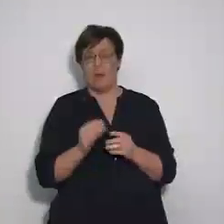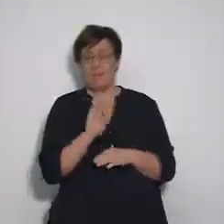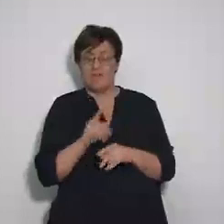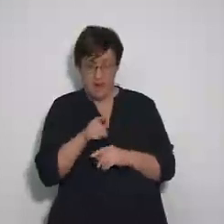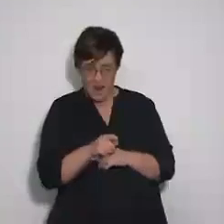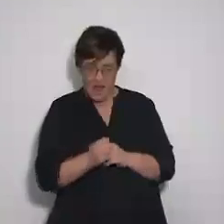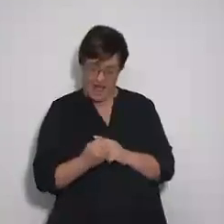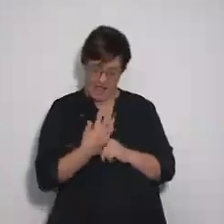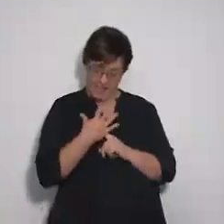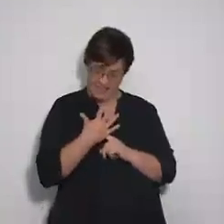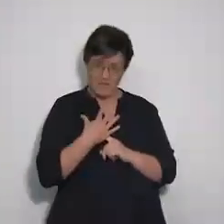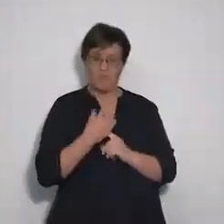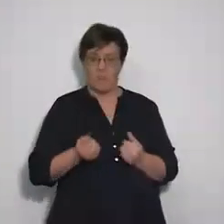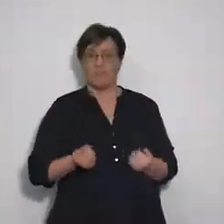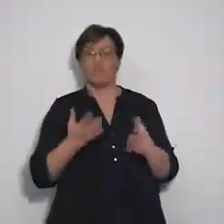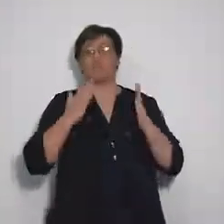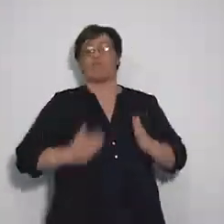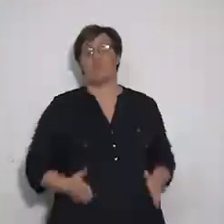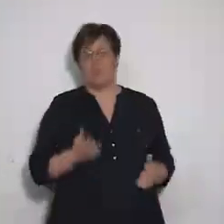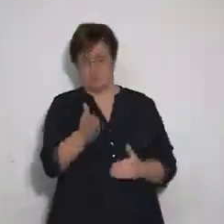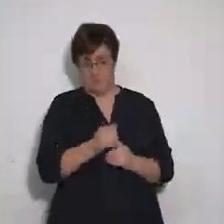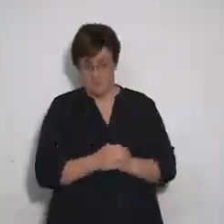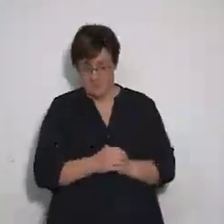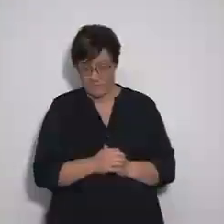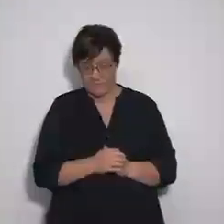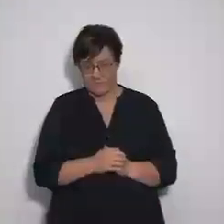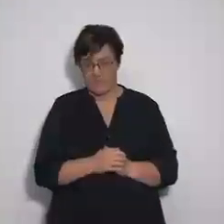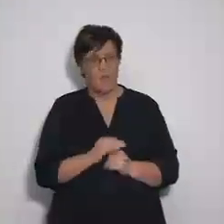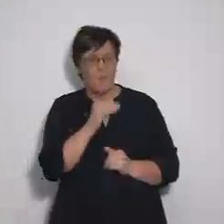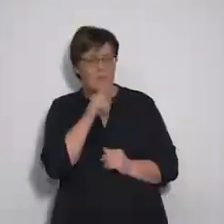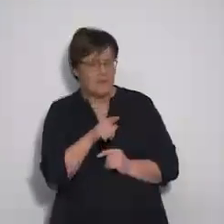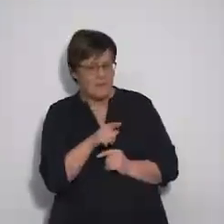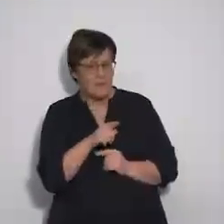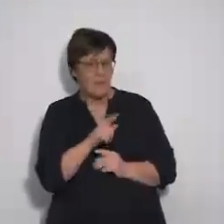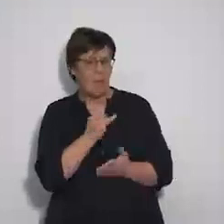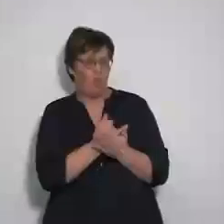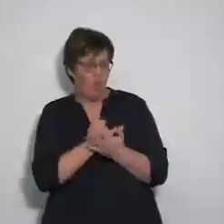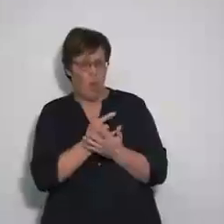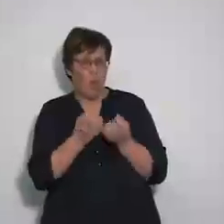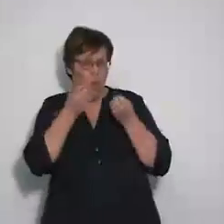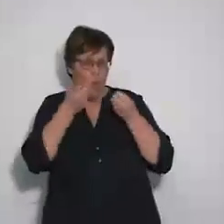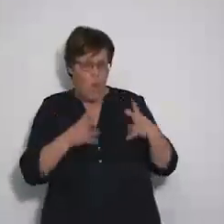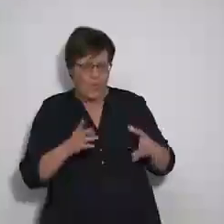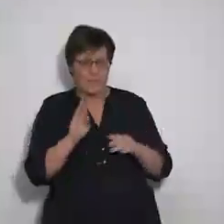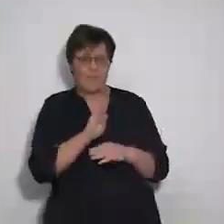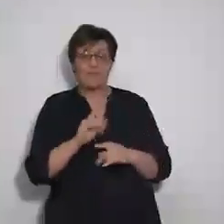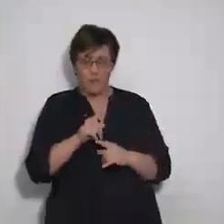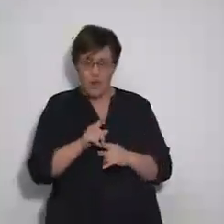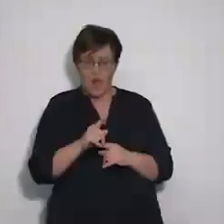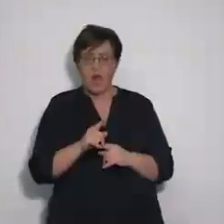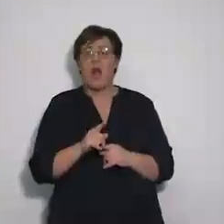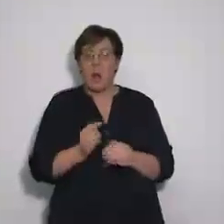the bacterium that is infecting you is producing in your body. So these toxins and wastes that